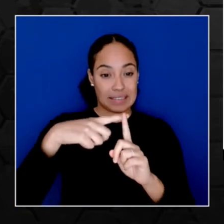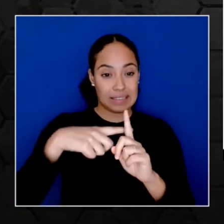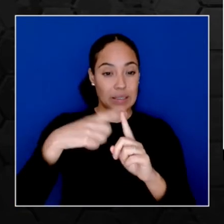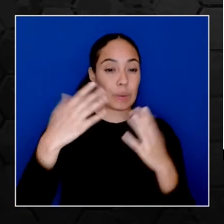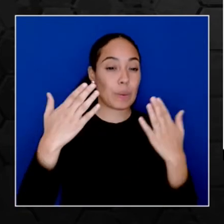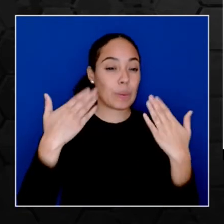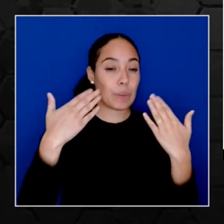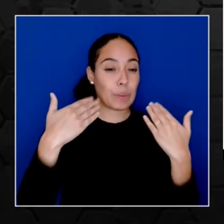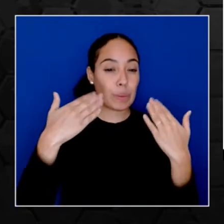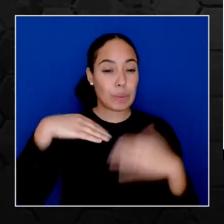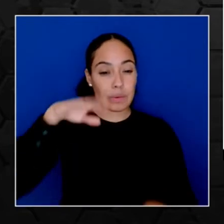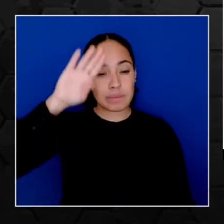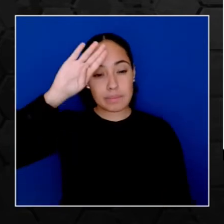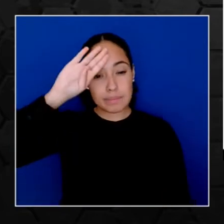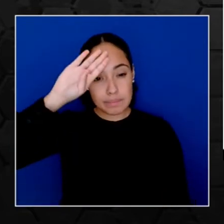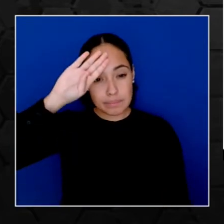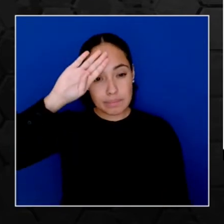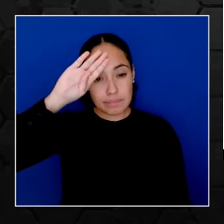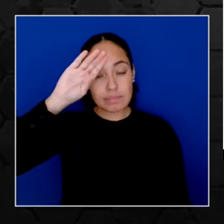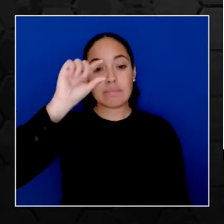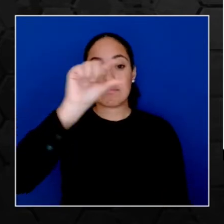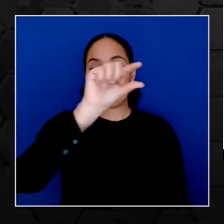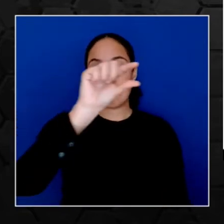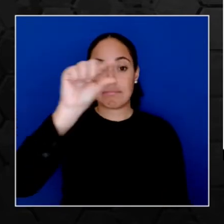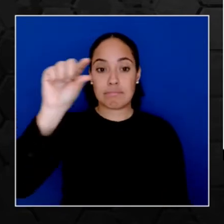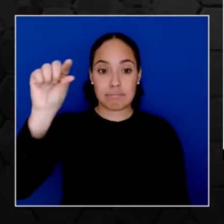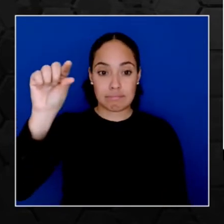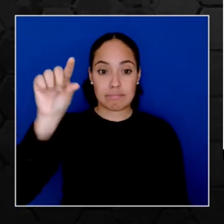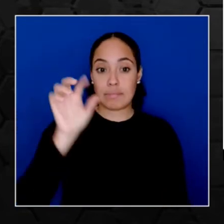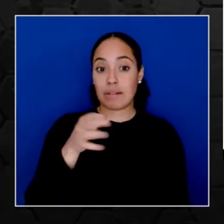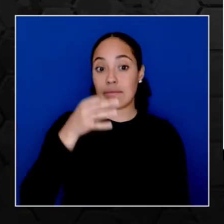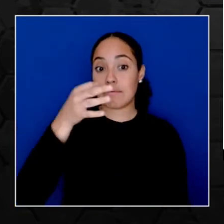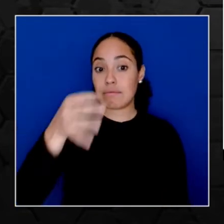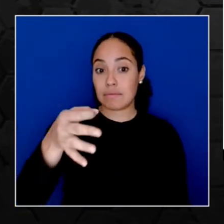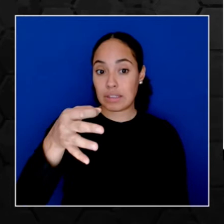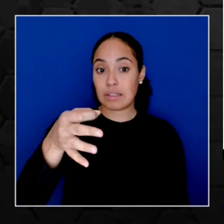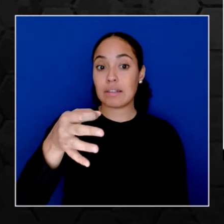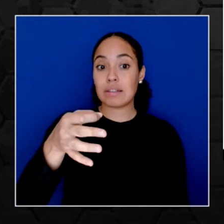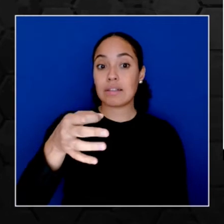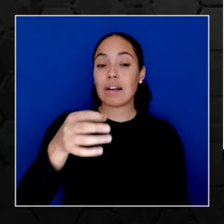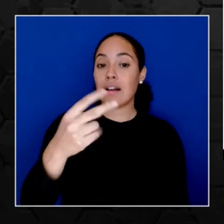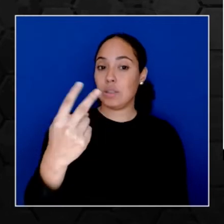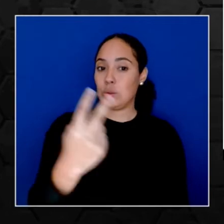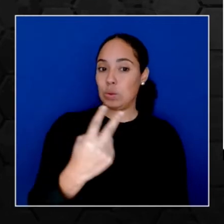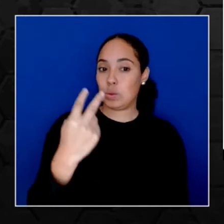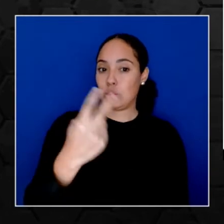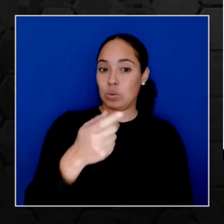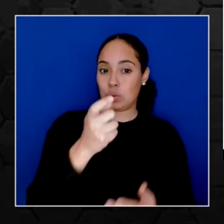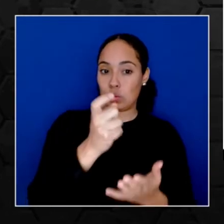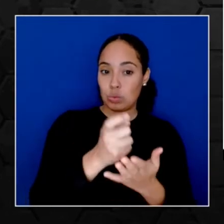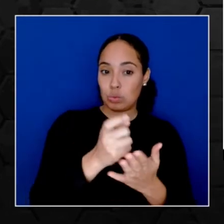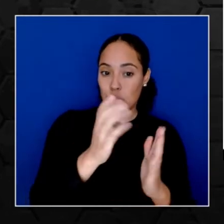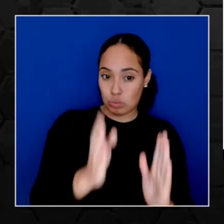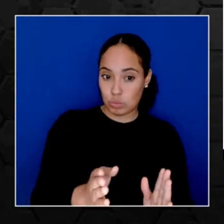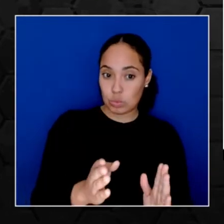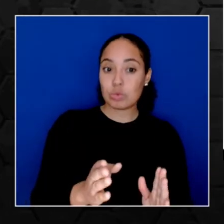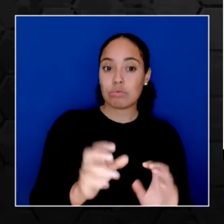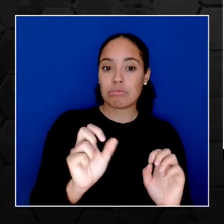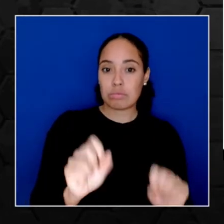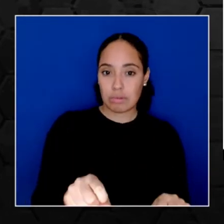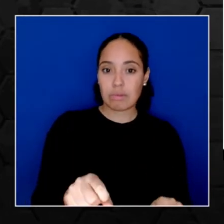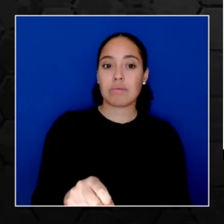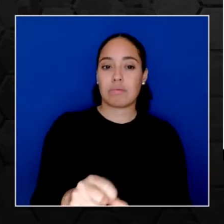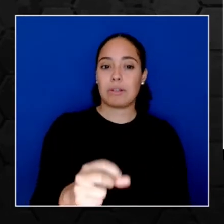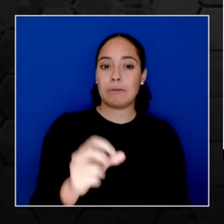I'll be adding a small wait time for this. So here I'm adding a 3000 milliseconds wait time, which is 3 seconds.